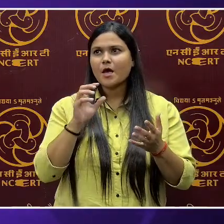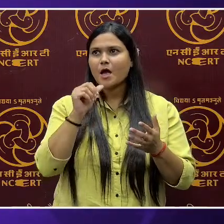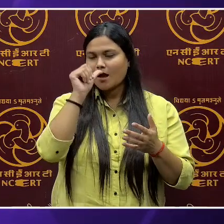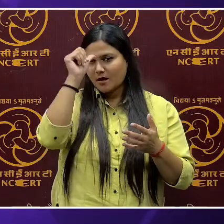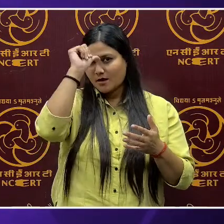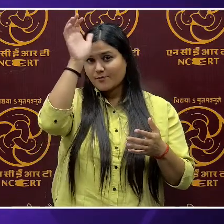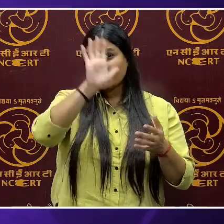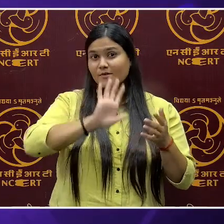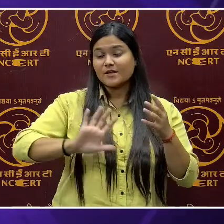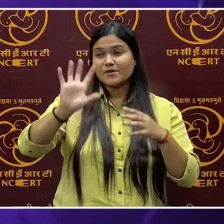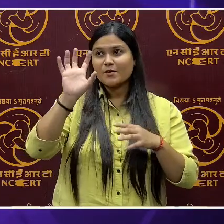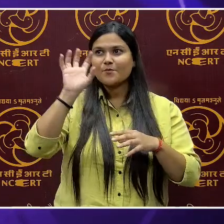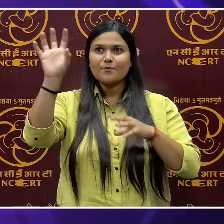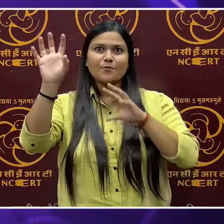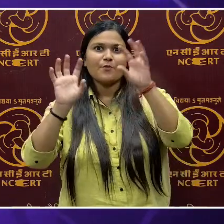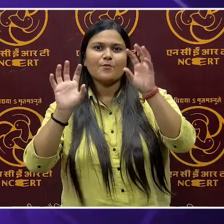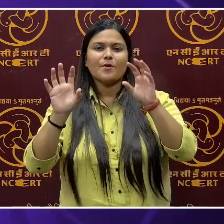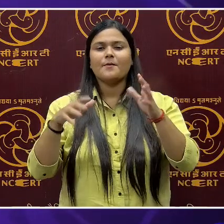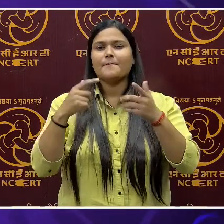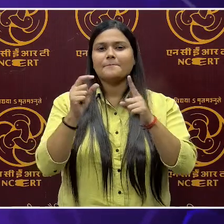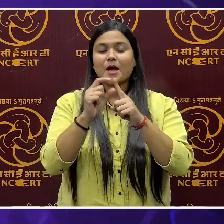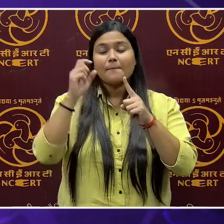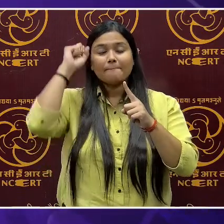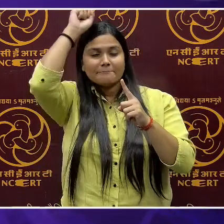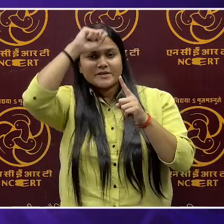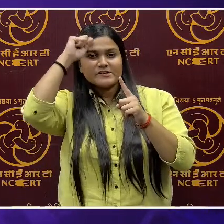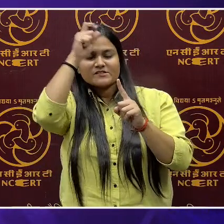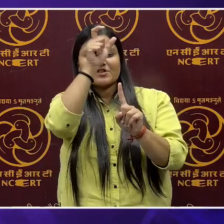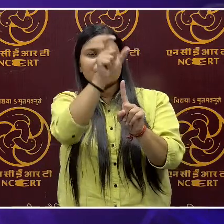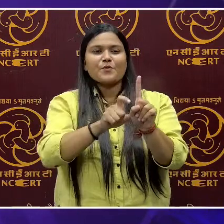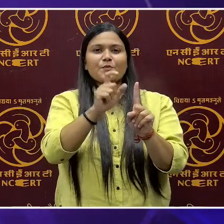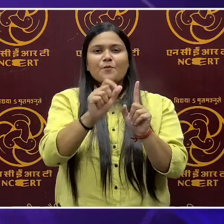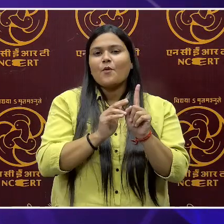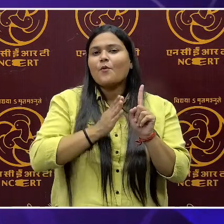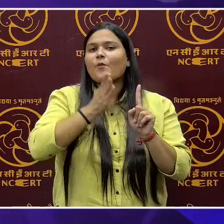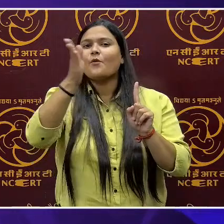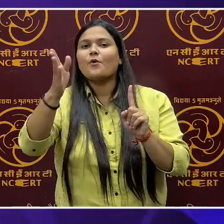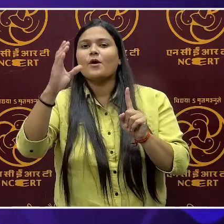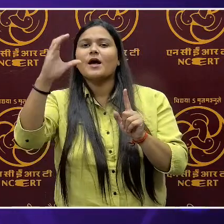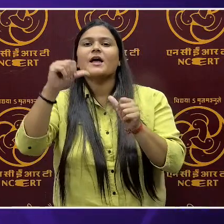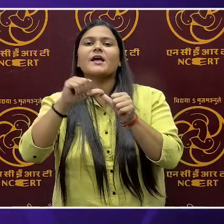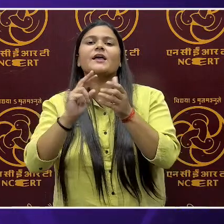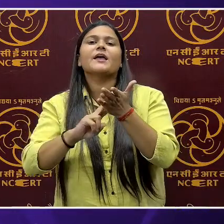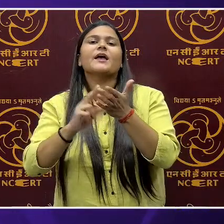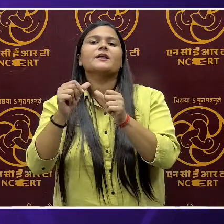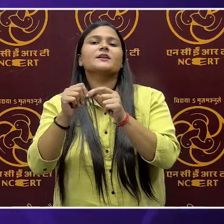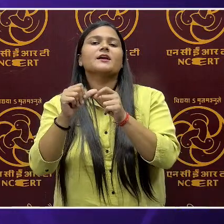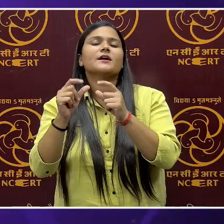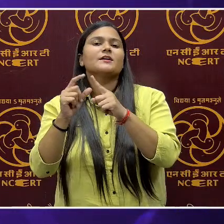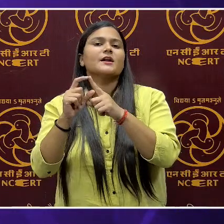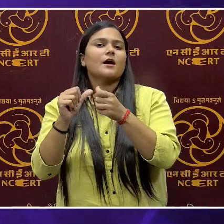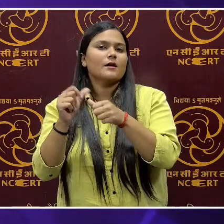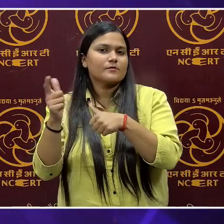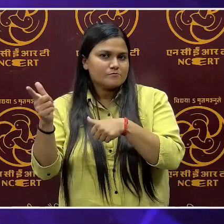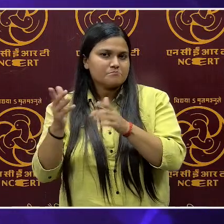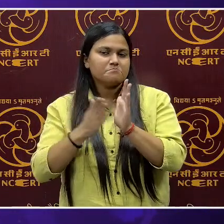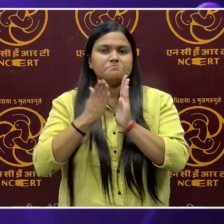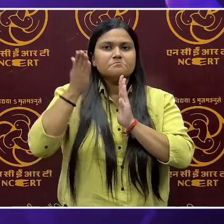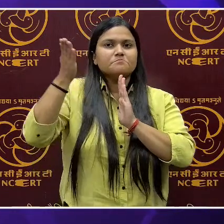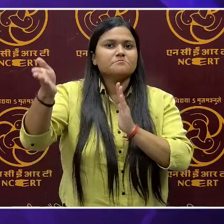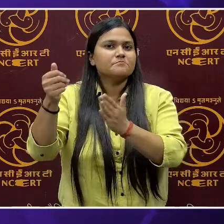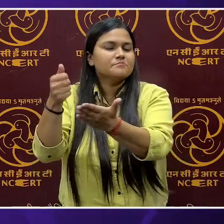Canada, because mostly people from Punjab, they prefer going to Canada. yes, I mean, in fact, Canada